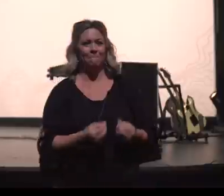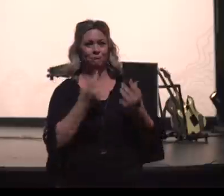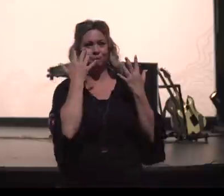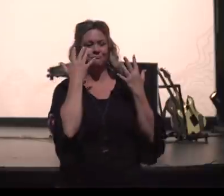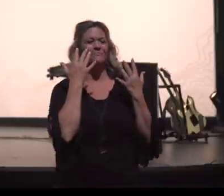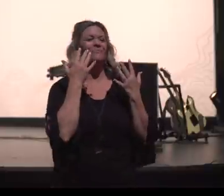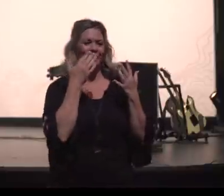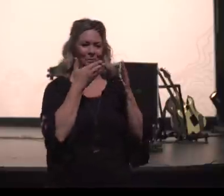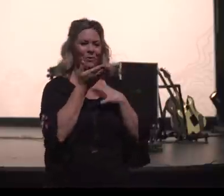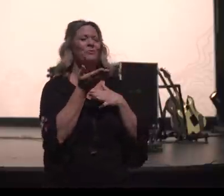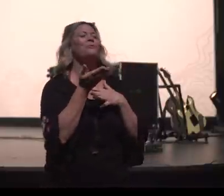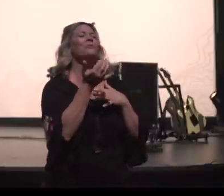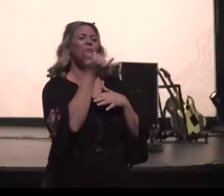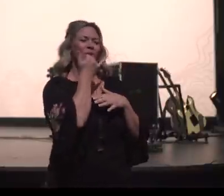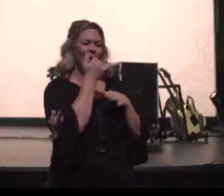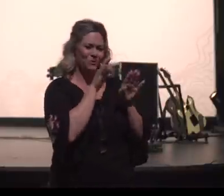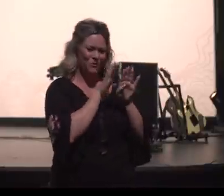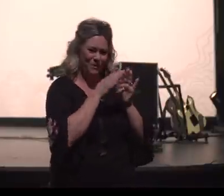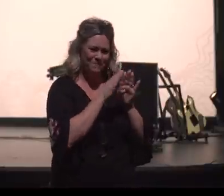I went through the wrong door.